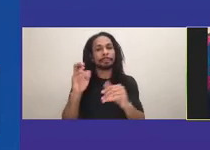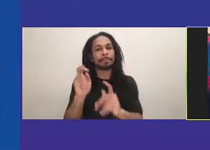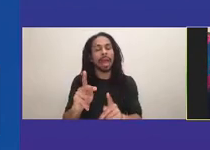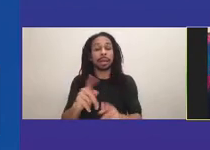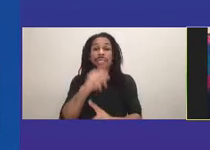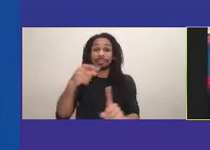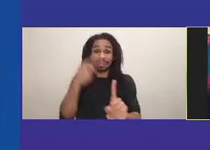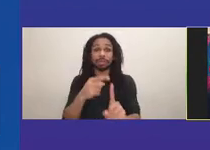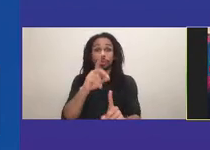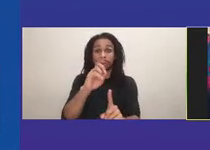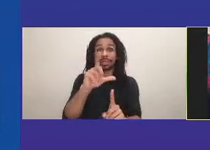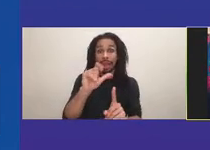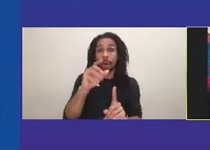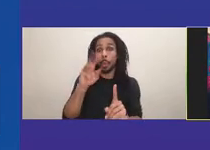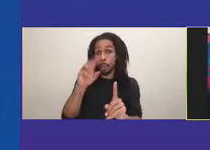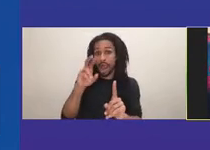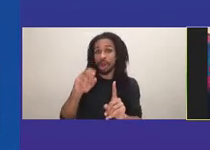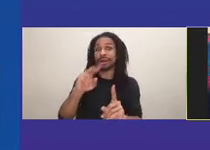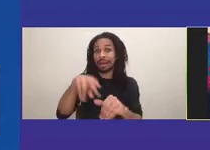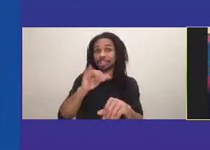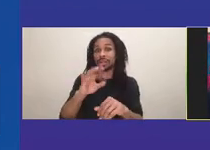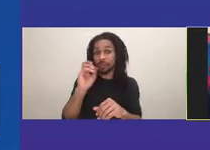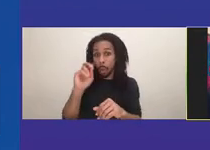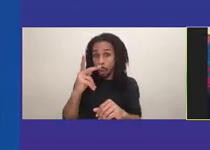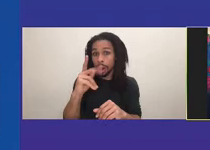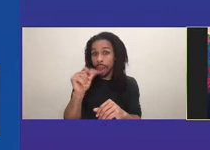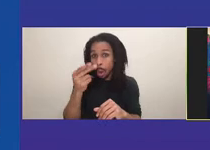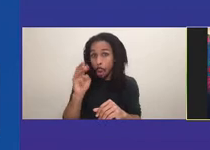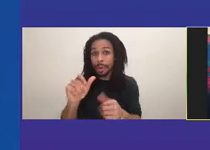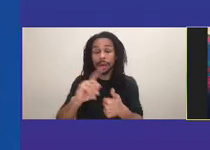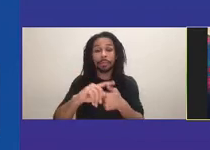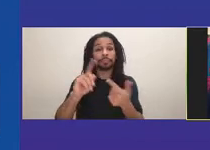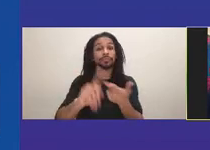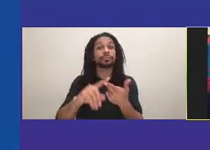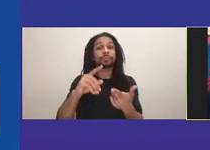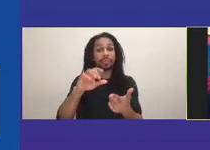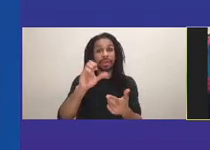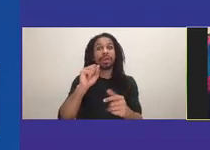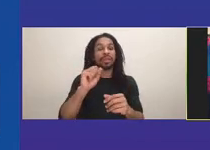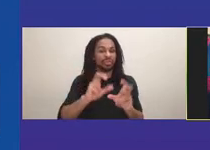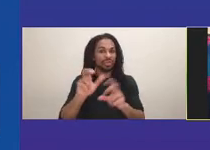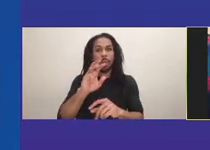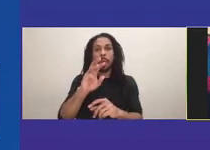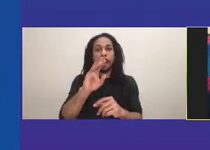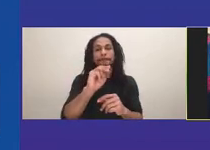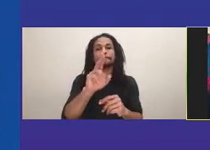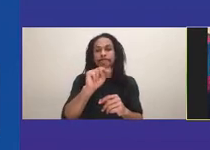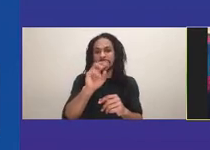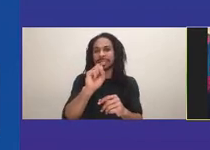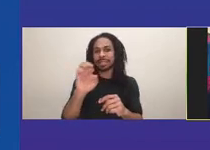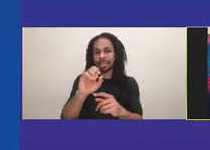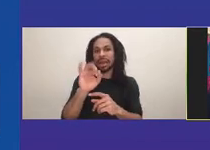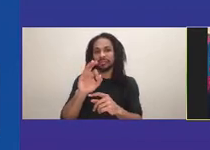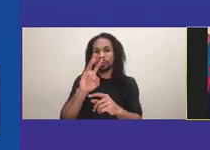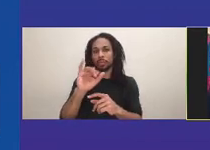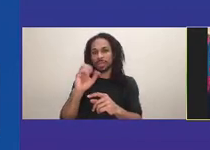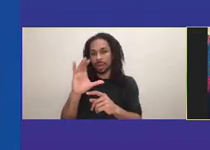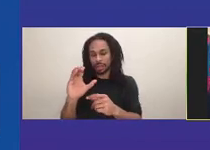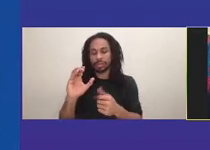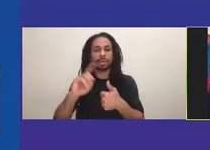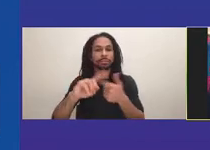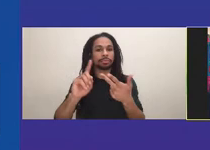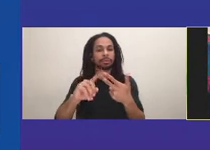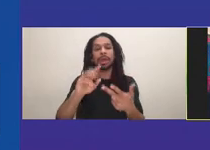the Delaware Nation of Oklahoma, the Stockbridge Muncie of Wisconsin, the Muncie Delaware